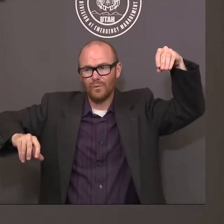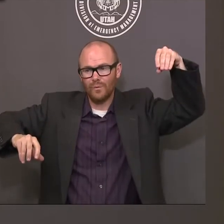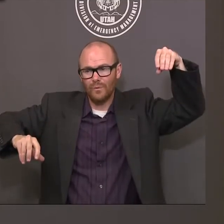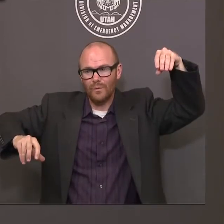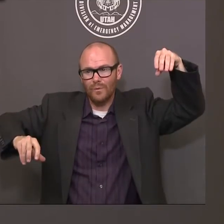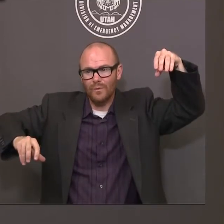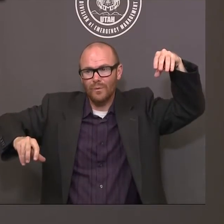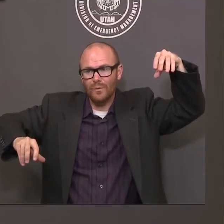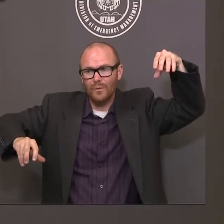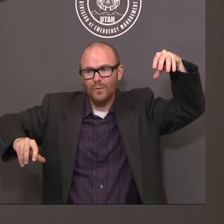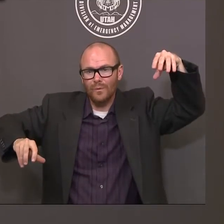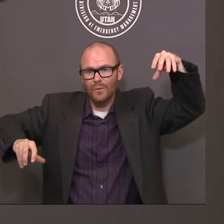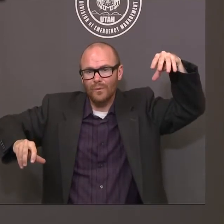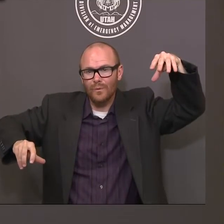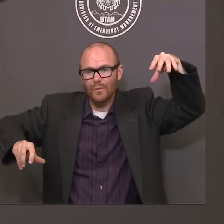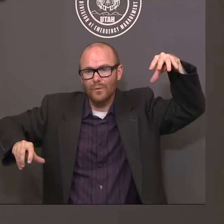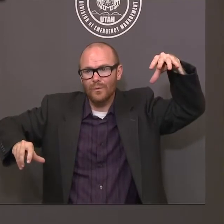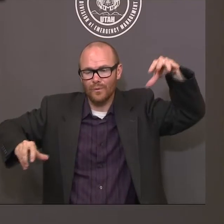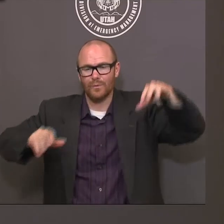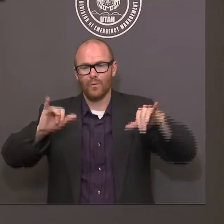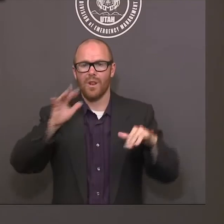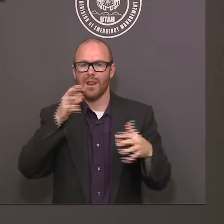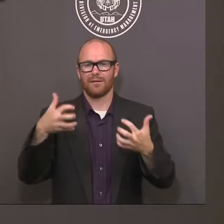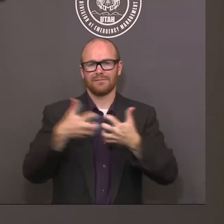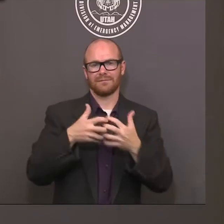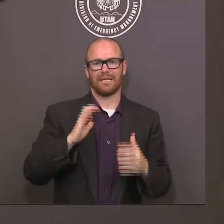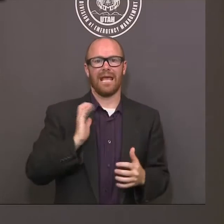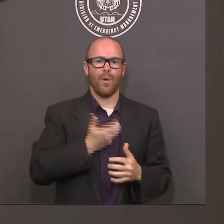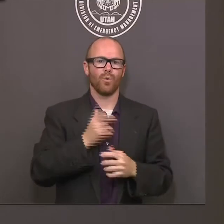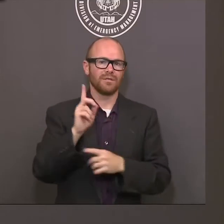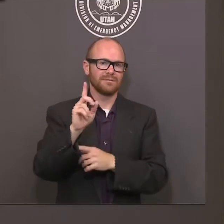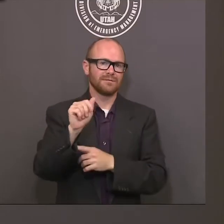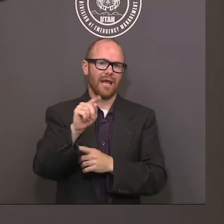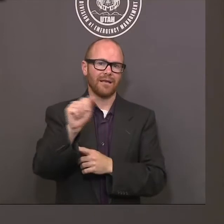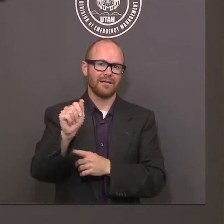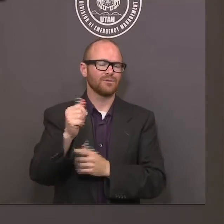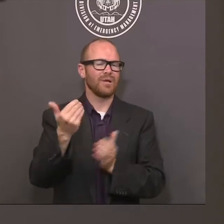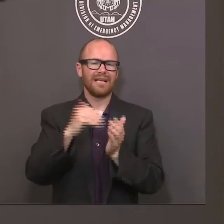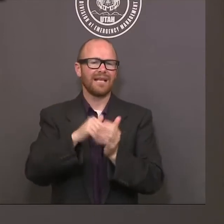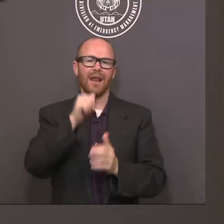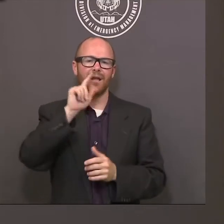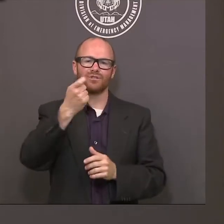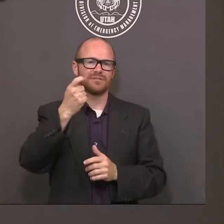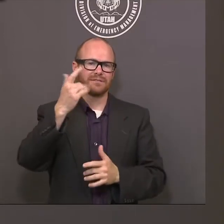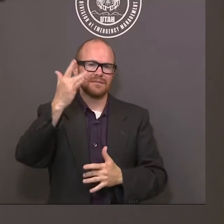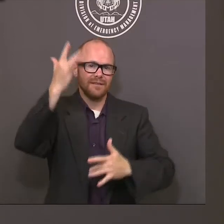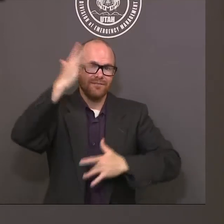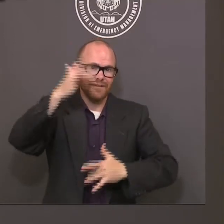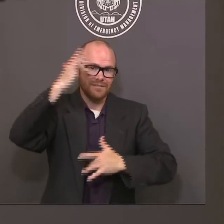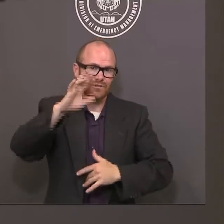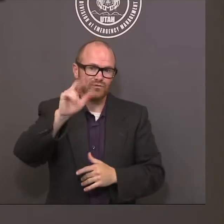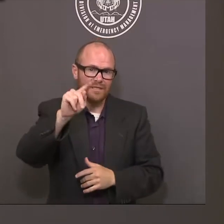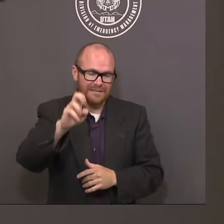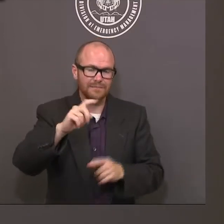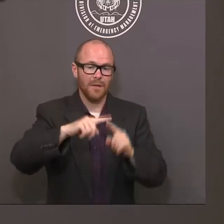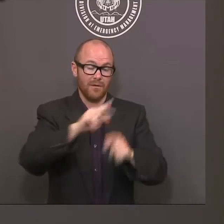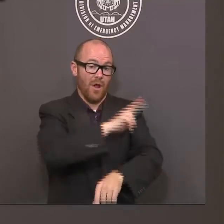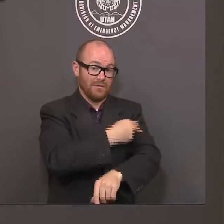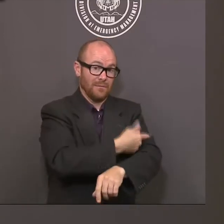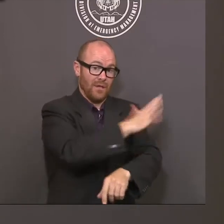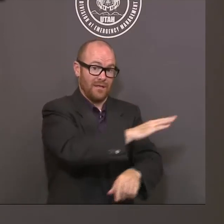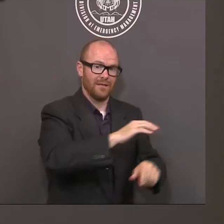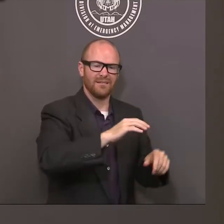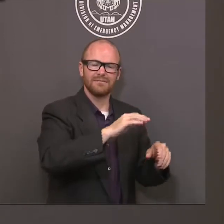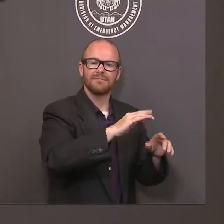to accommodate what the data tells us. So it's not just infection rates. You're right. It is, in fact, hospital capacity.